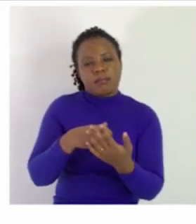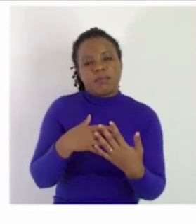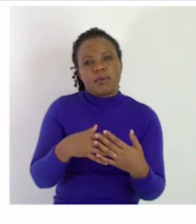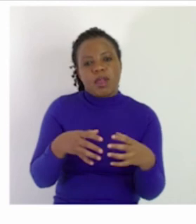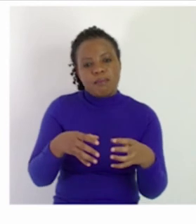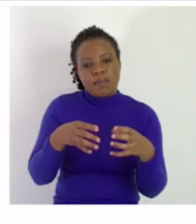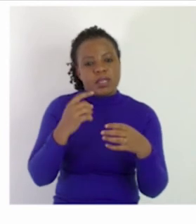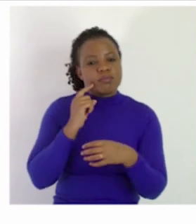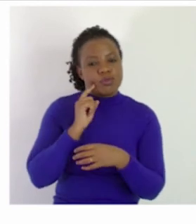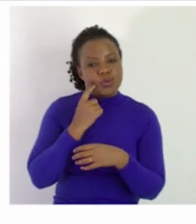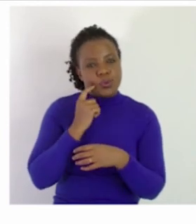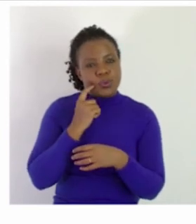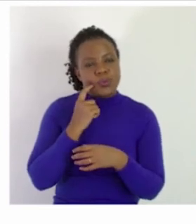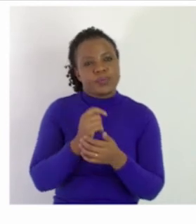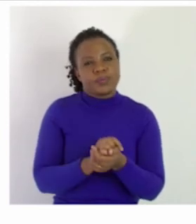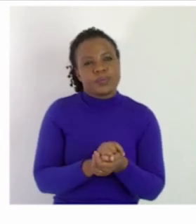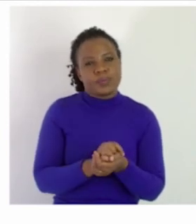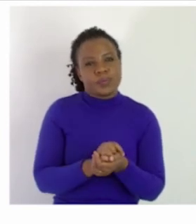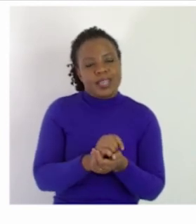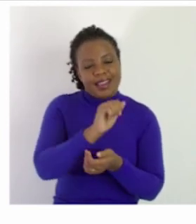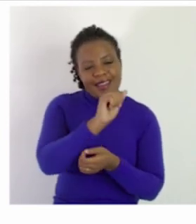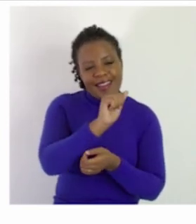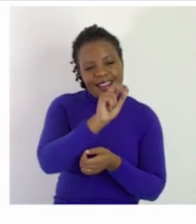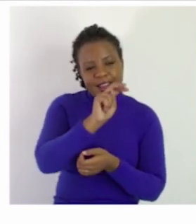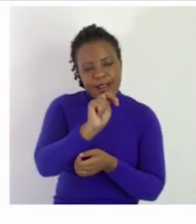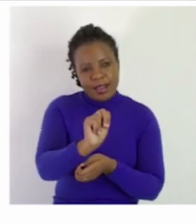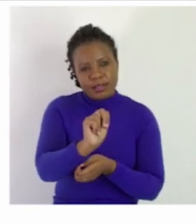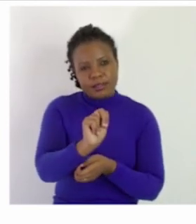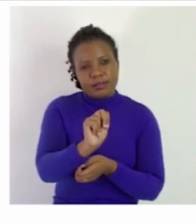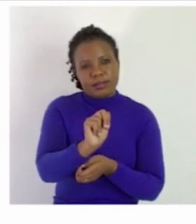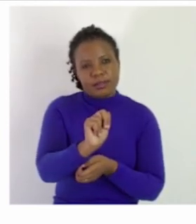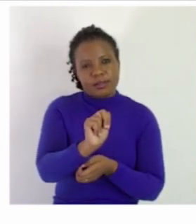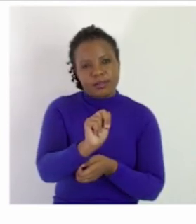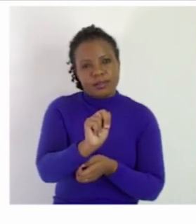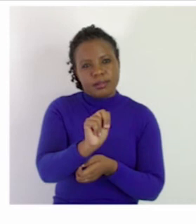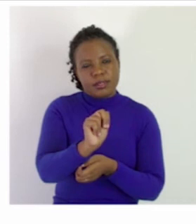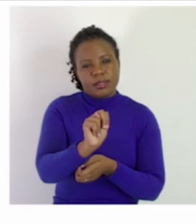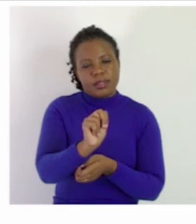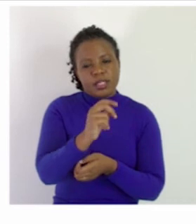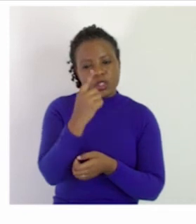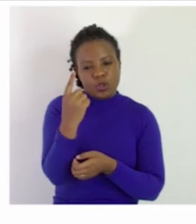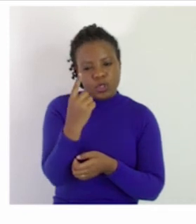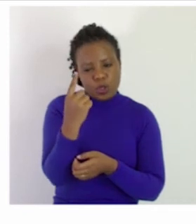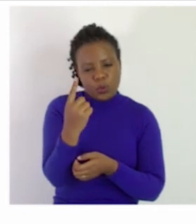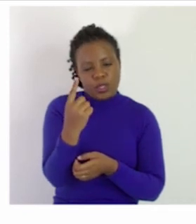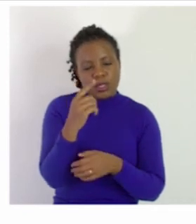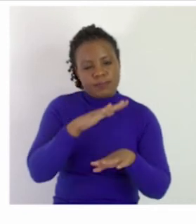sweets. And where we use an, again, it's singular.